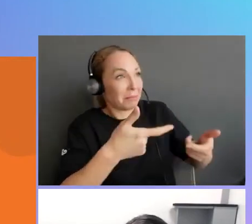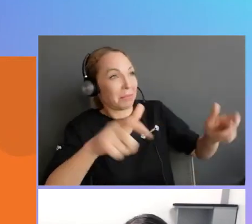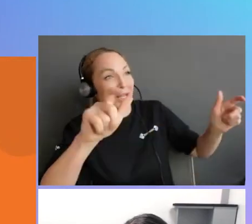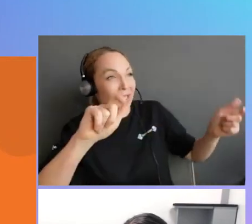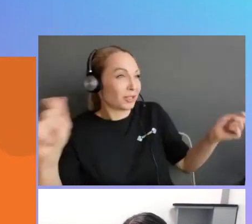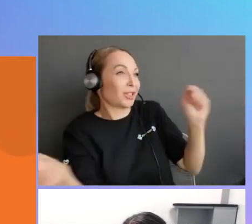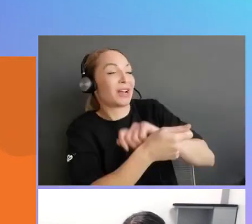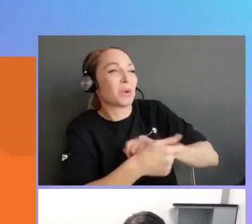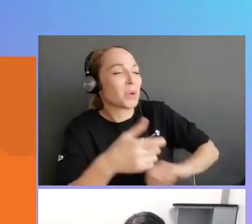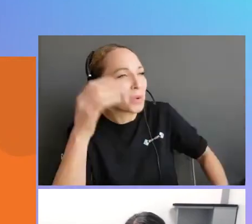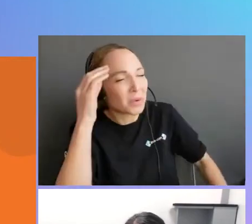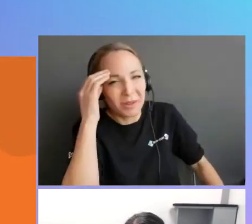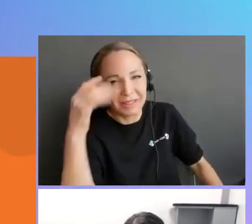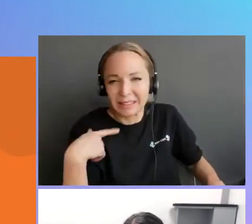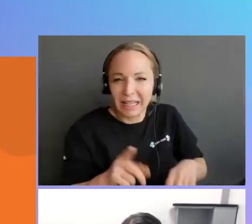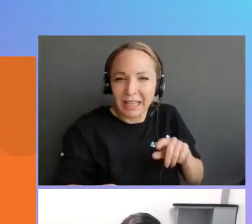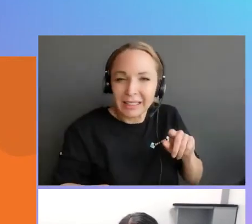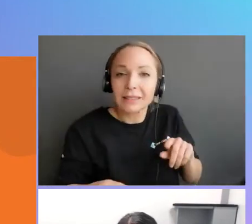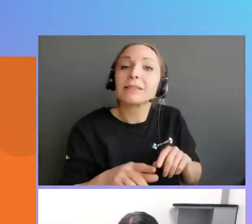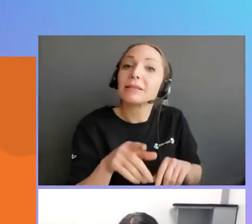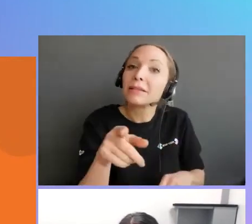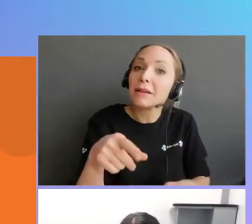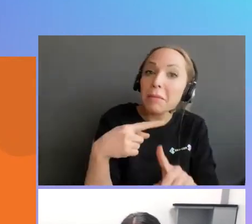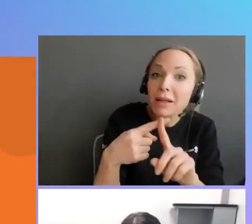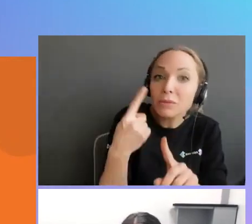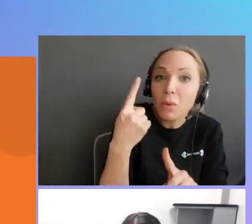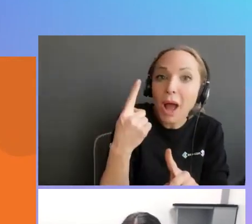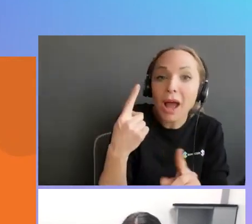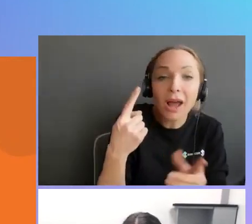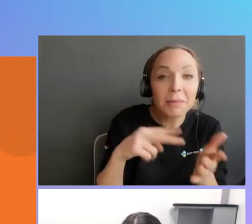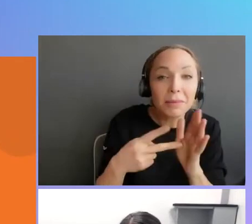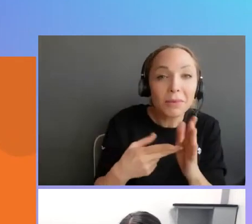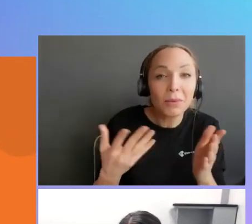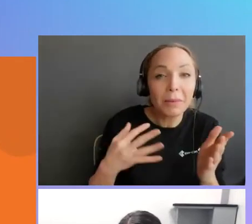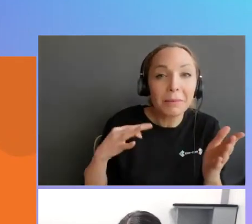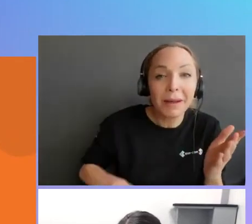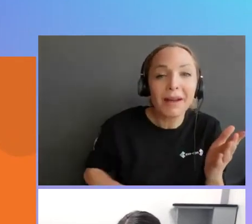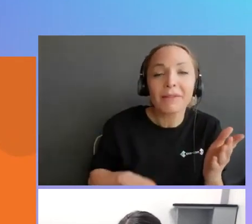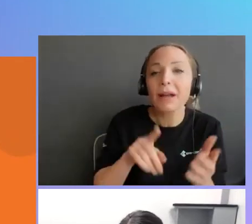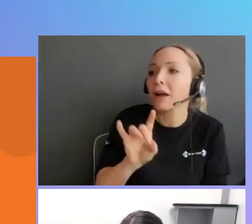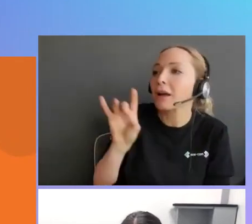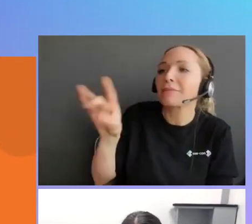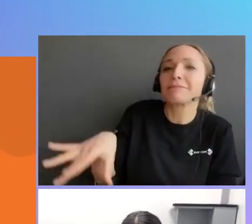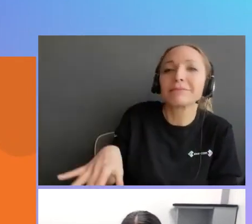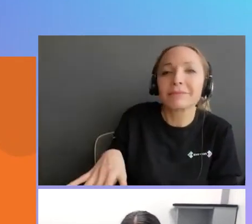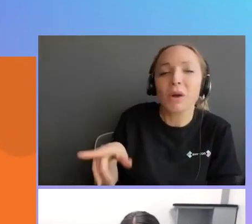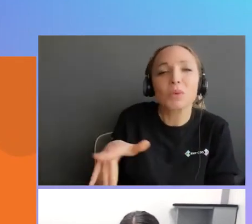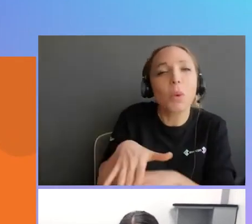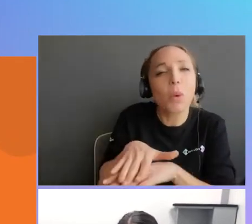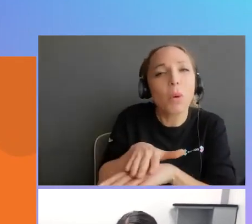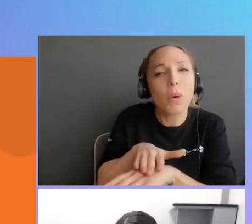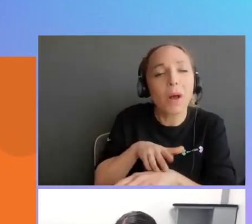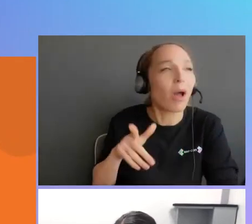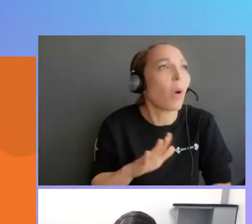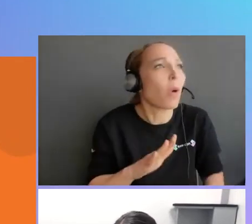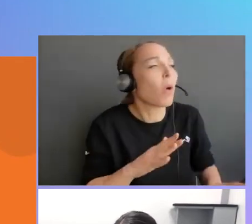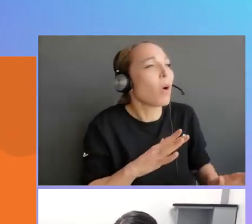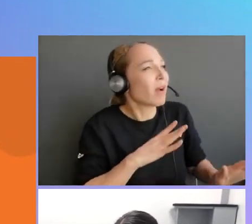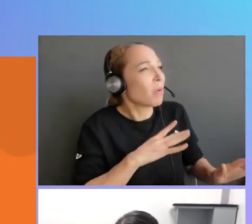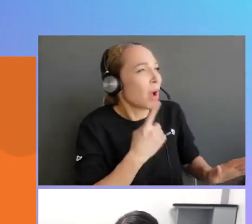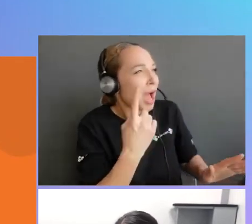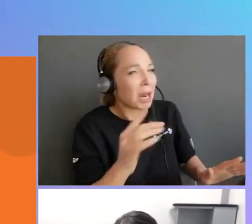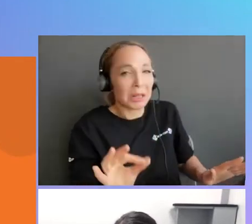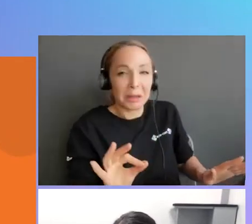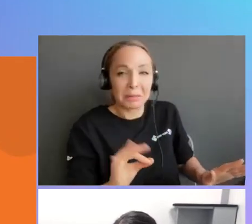one? It gives us the chance to introduce new ideas slowly so they don't feel as aggressive. It also, and this